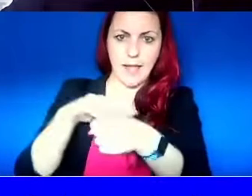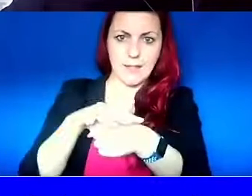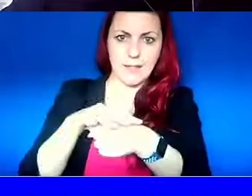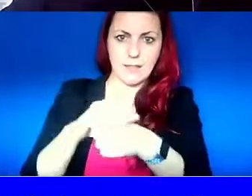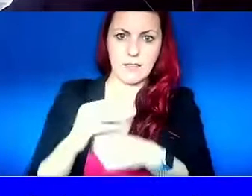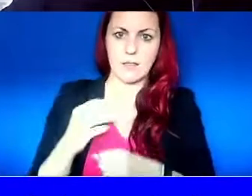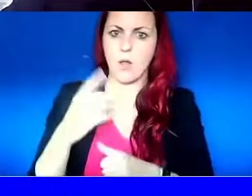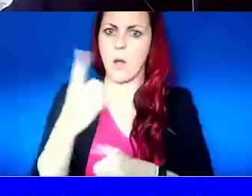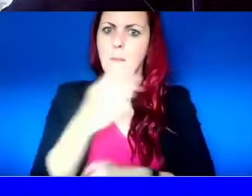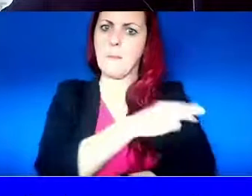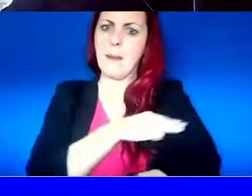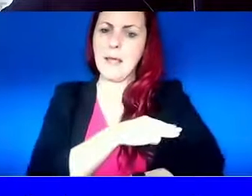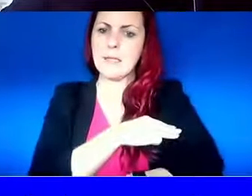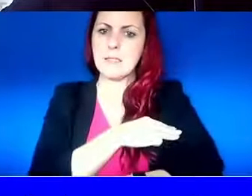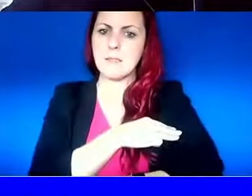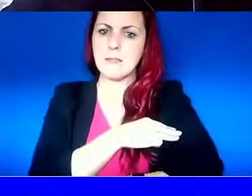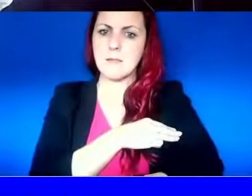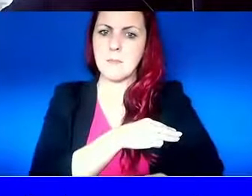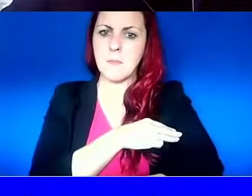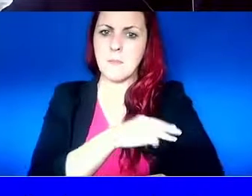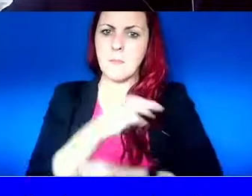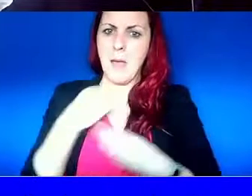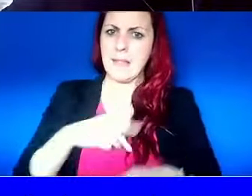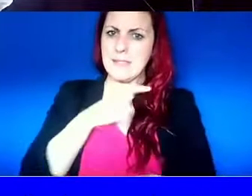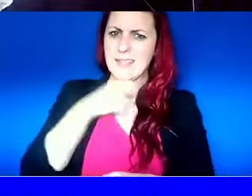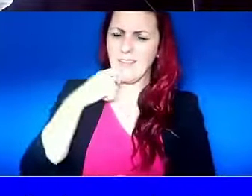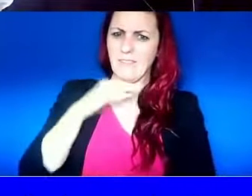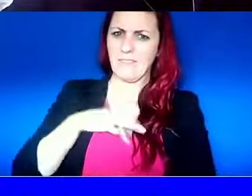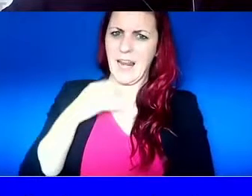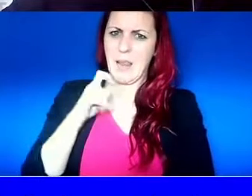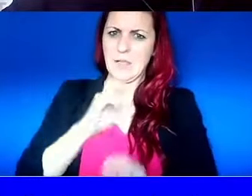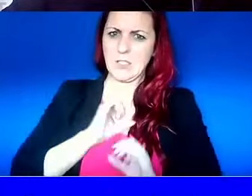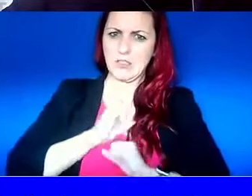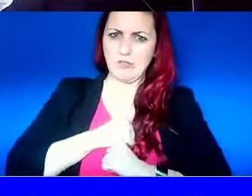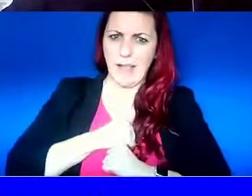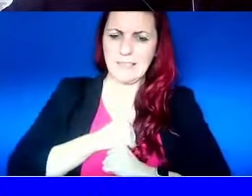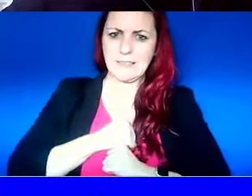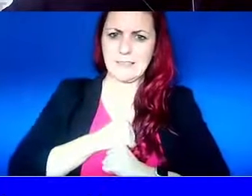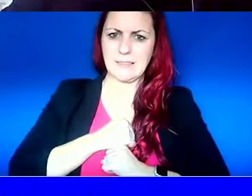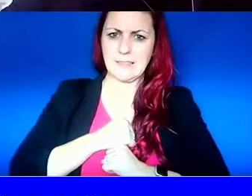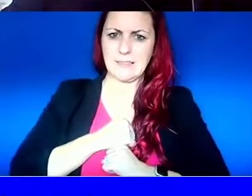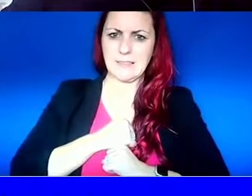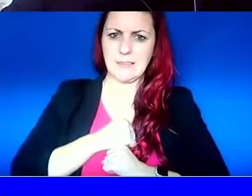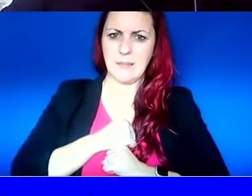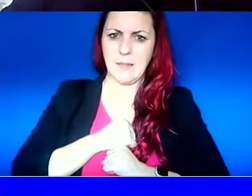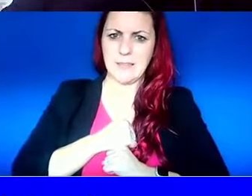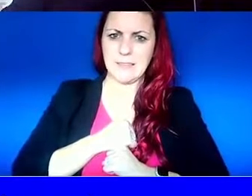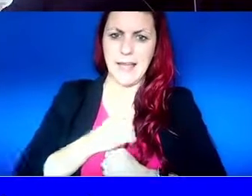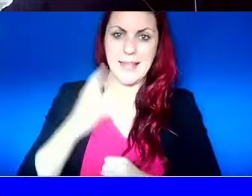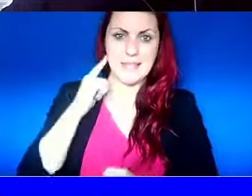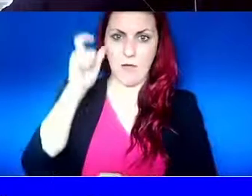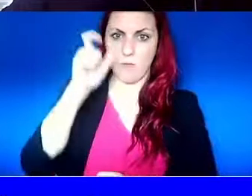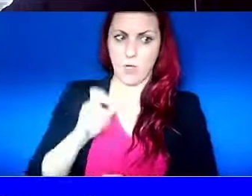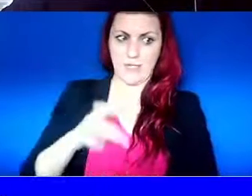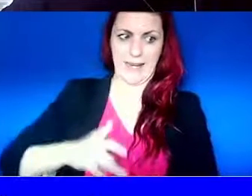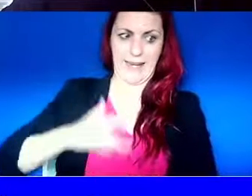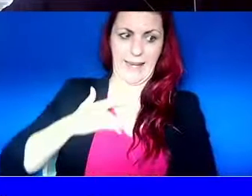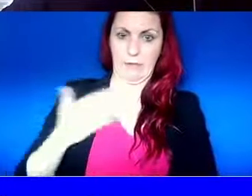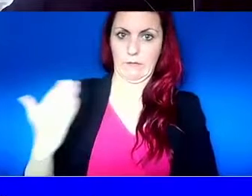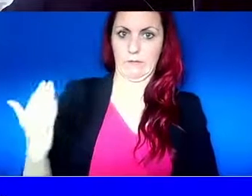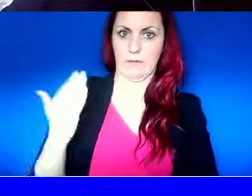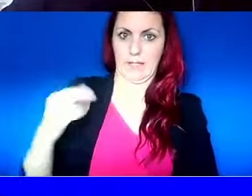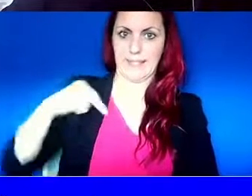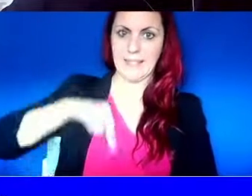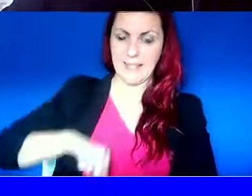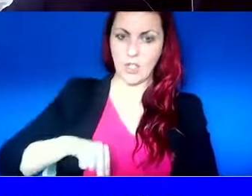police officer confessed to feeling quite distressed that a deaf person who lived quite close to a police station